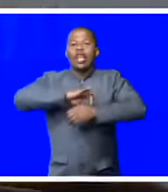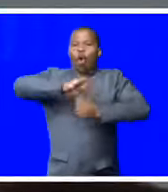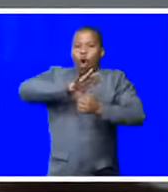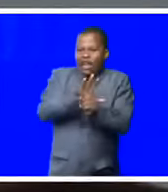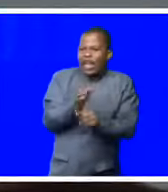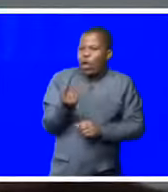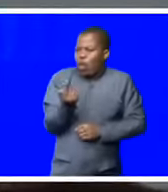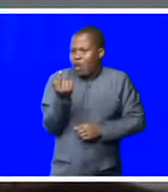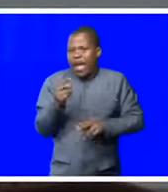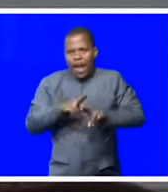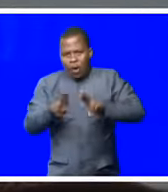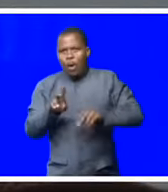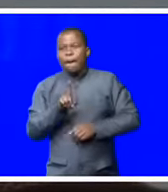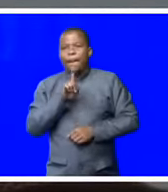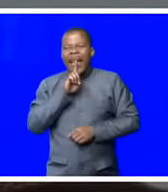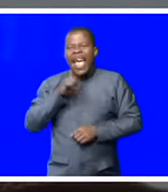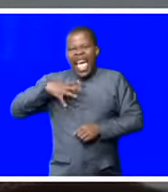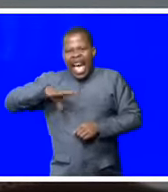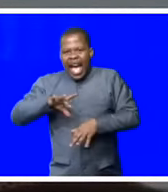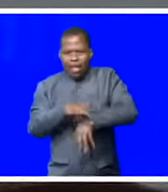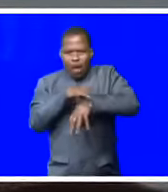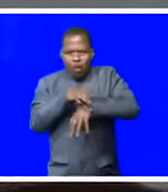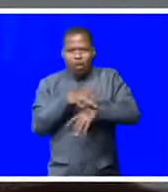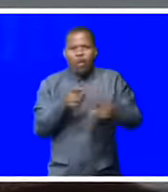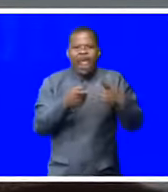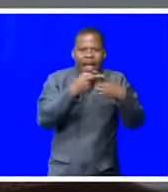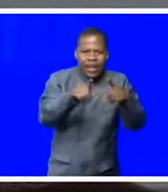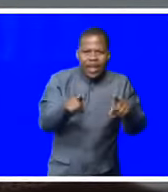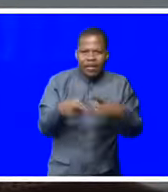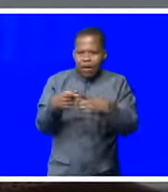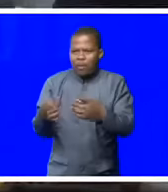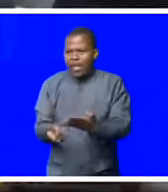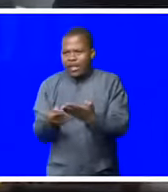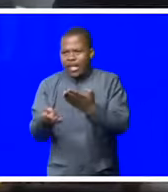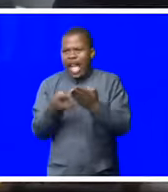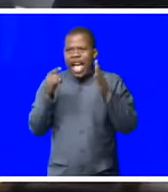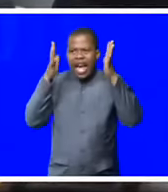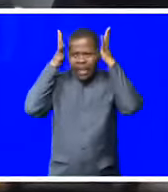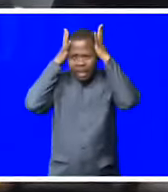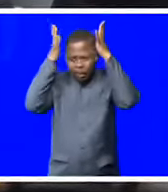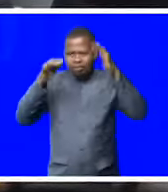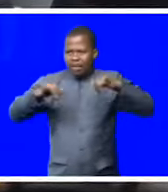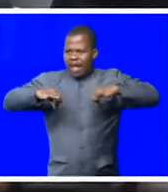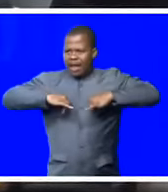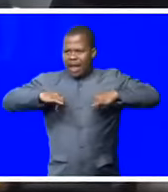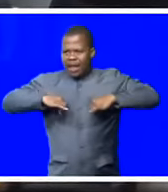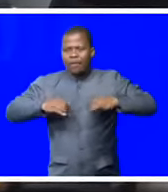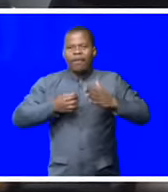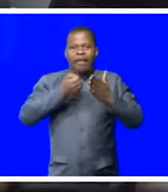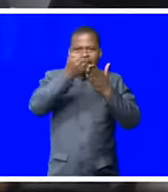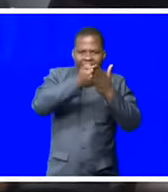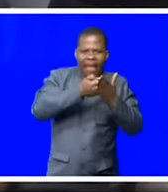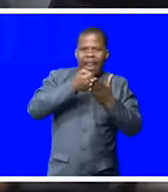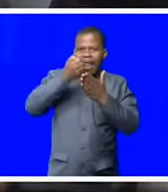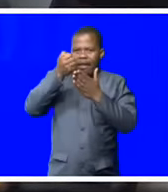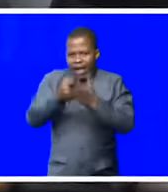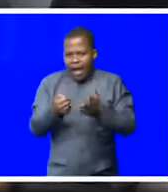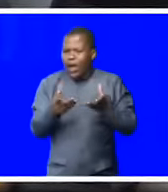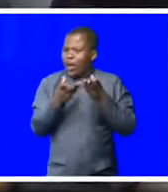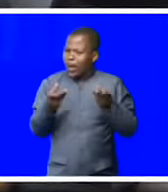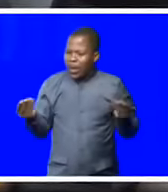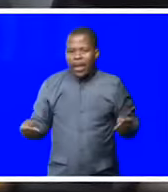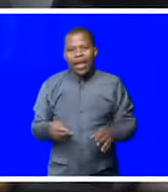yo-COVID-19 kuphela. Kepha itawuphindze isite kutsi live lilungele kulwa kanqono naleminye imikhuhlane